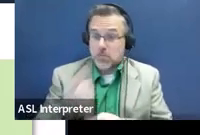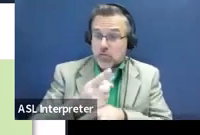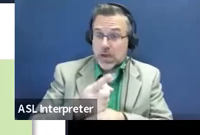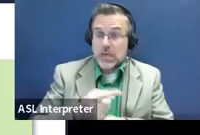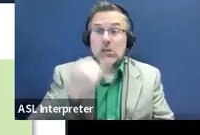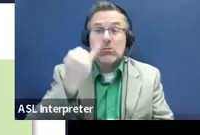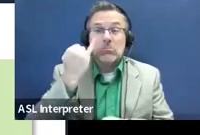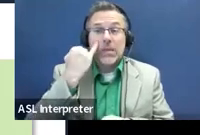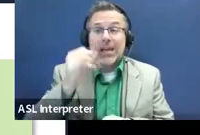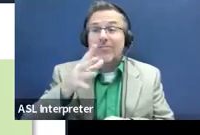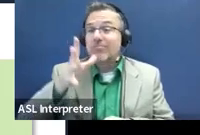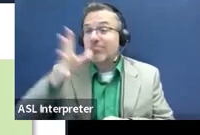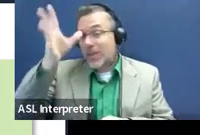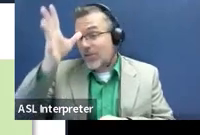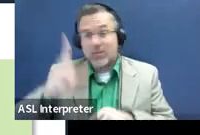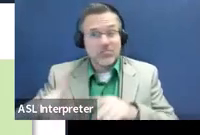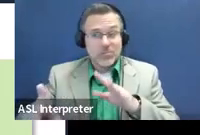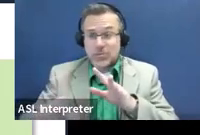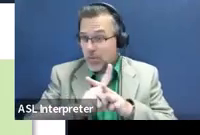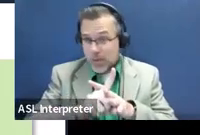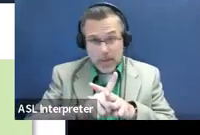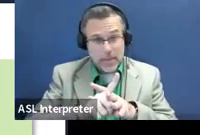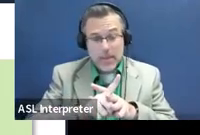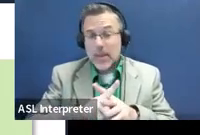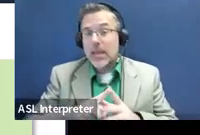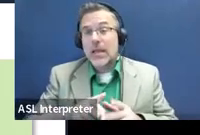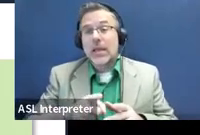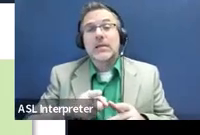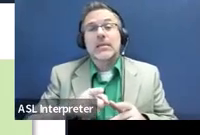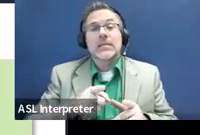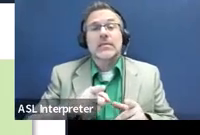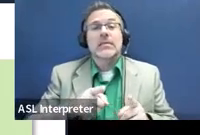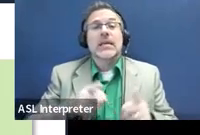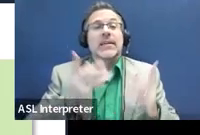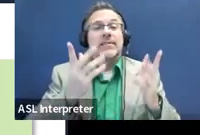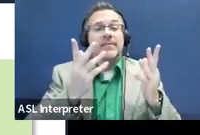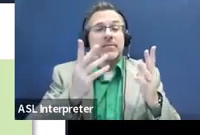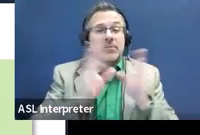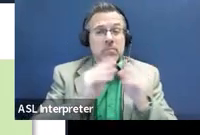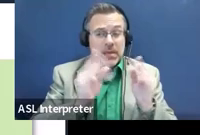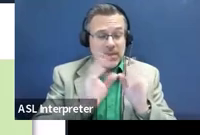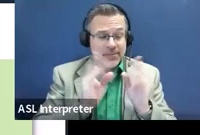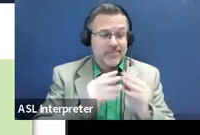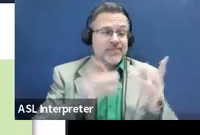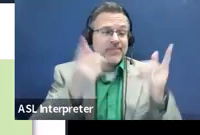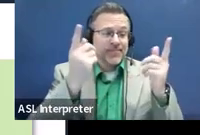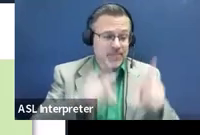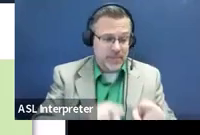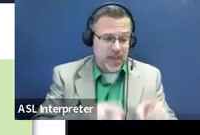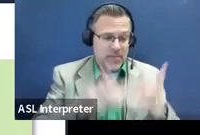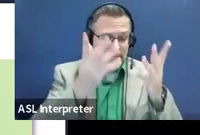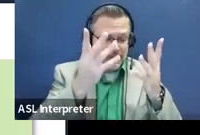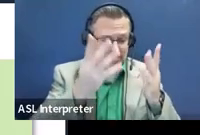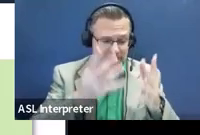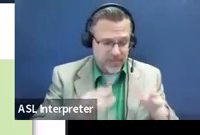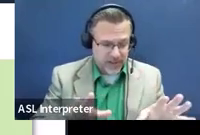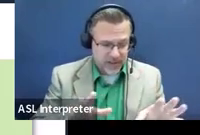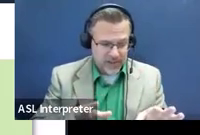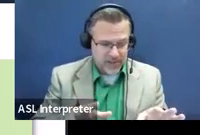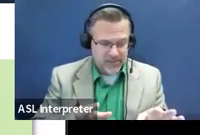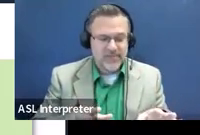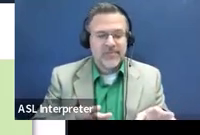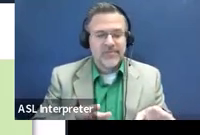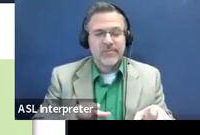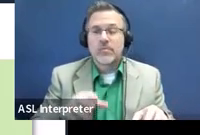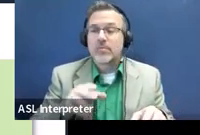you, if you want to have parent input, contact them prior to the meeting and make sure to document in the written notice